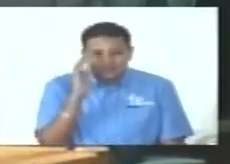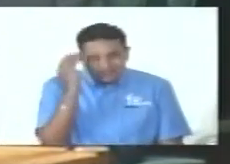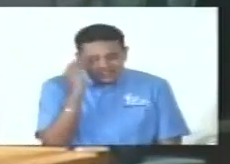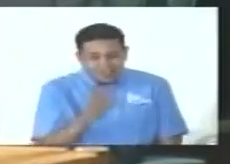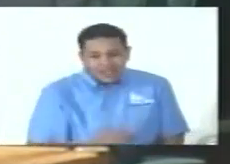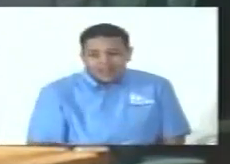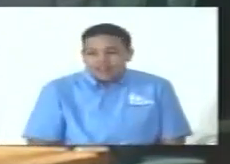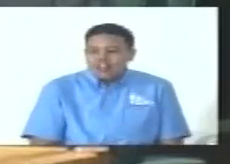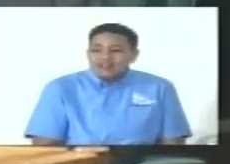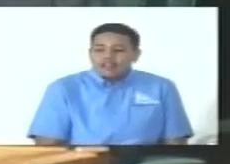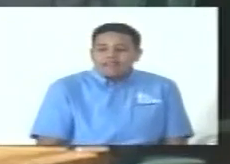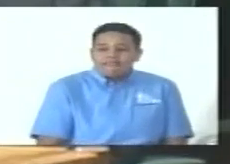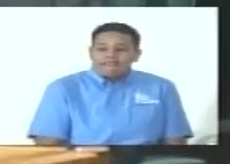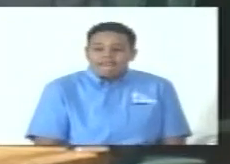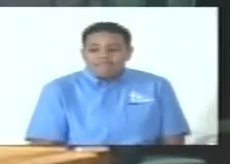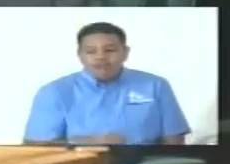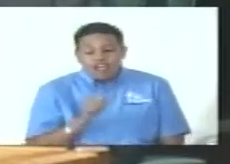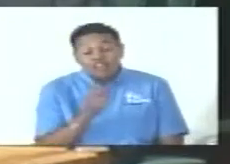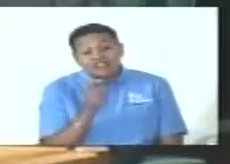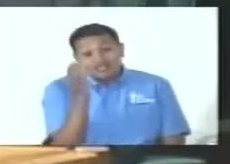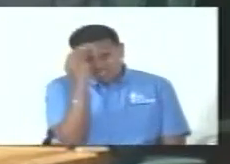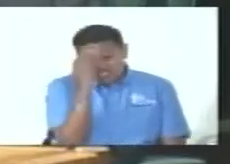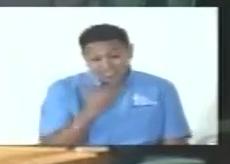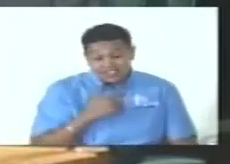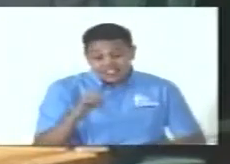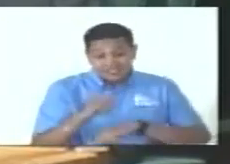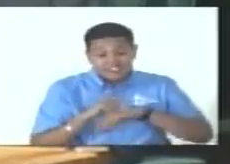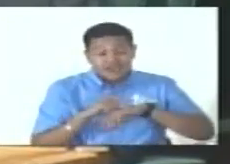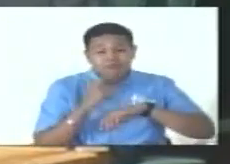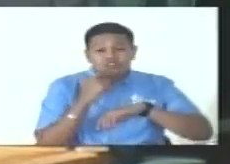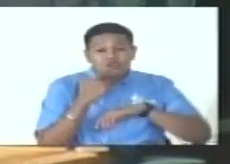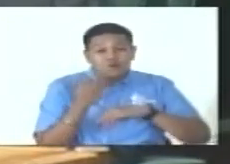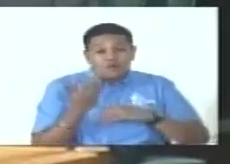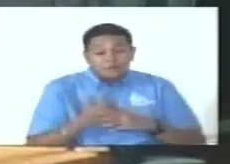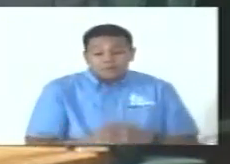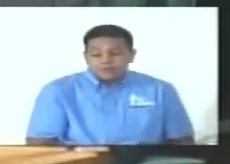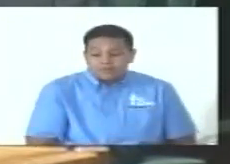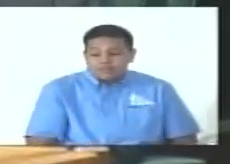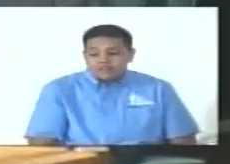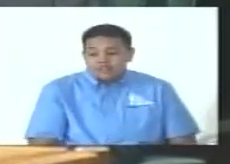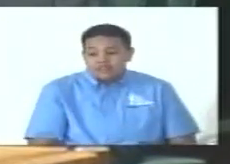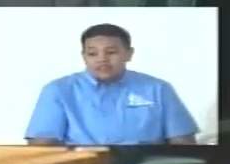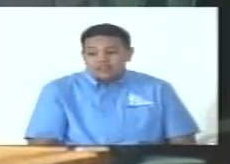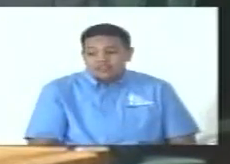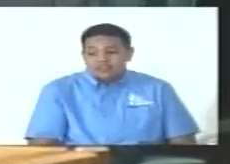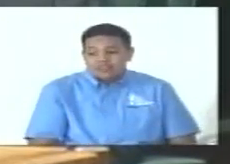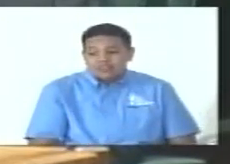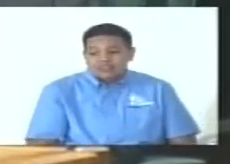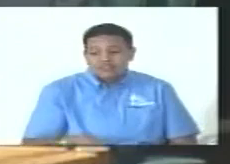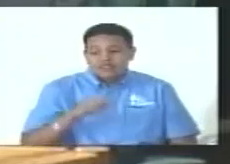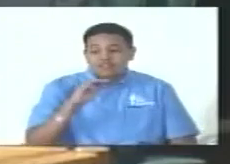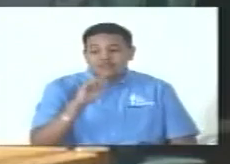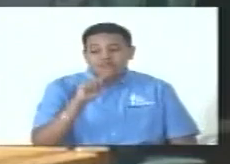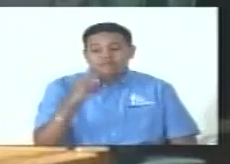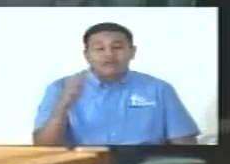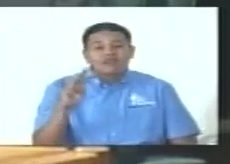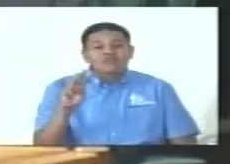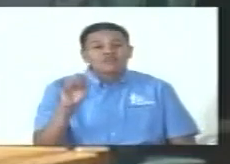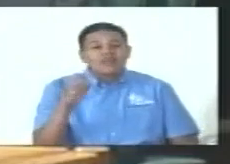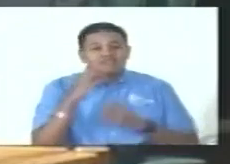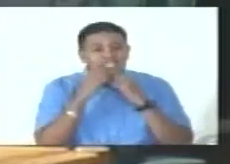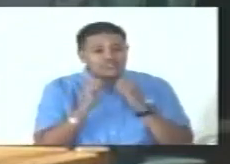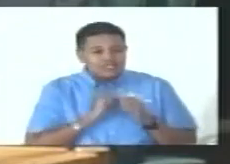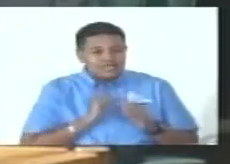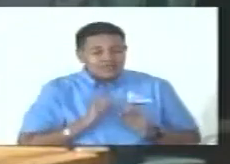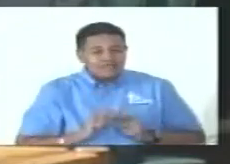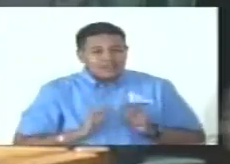The other thing that she said to me at the time, she said, you know, Matty, you have to take care of yourself. Life is short. And this was as